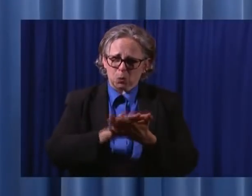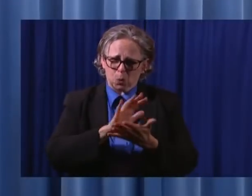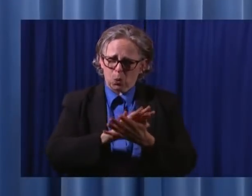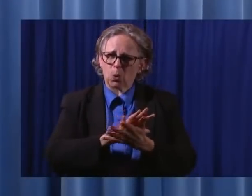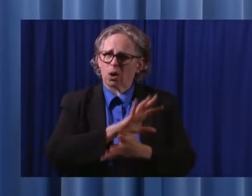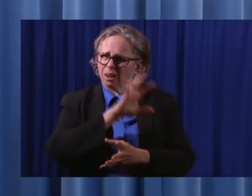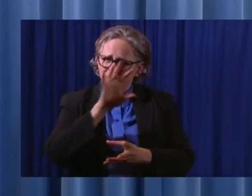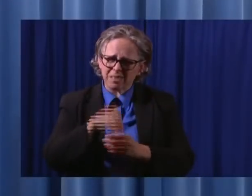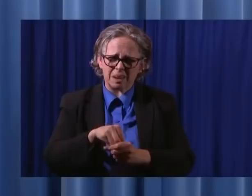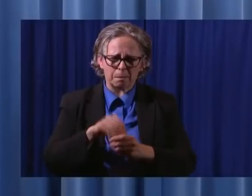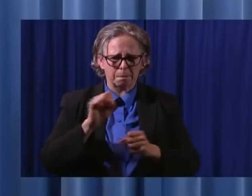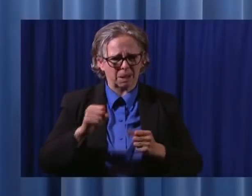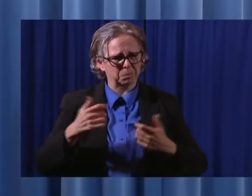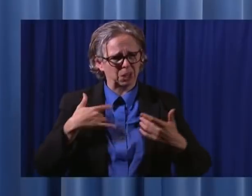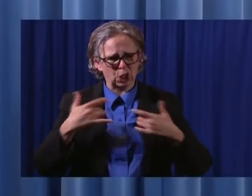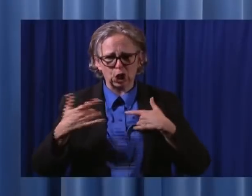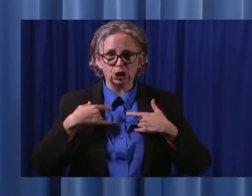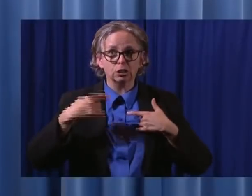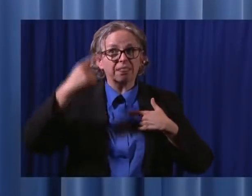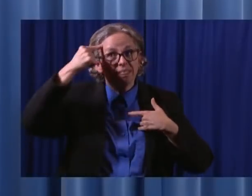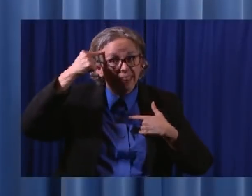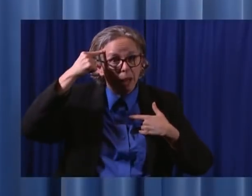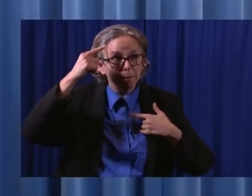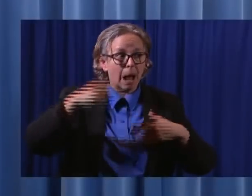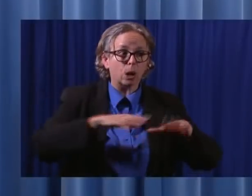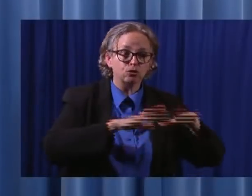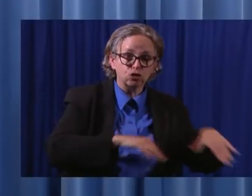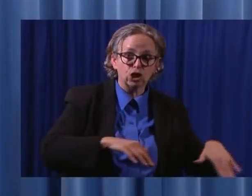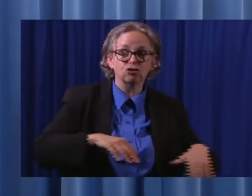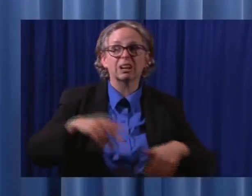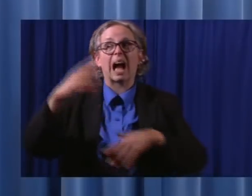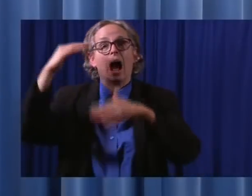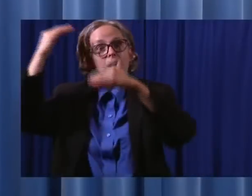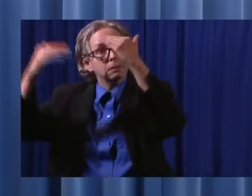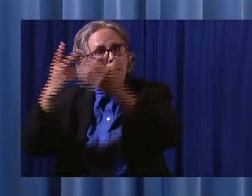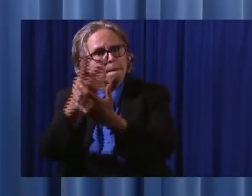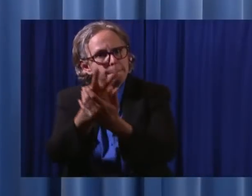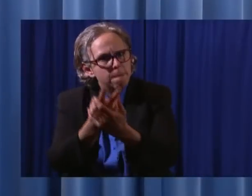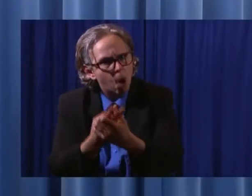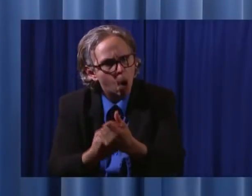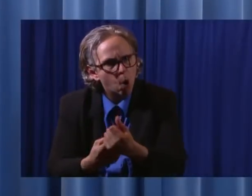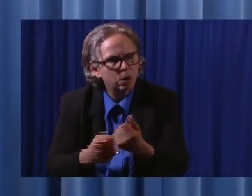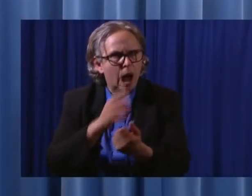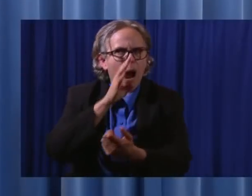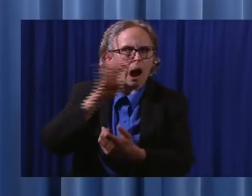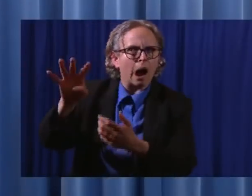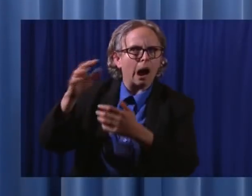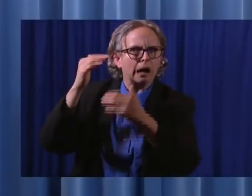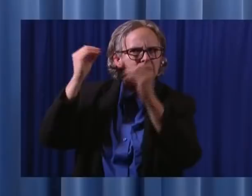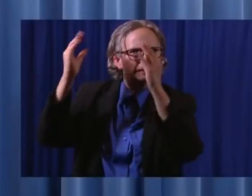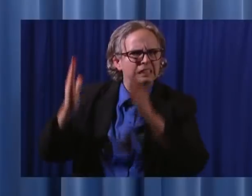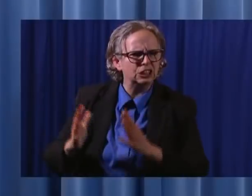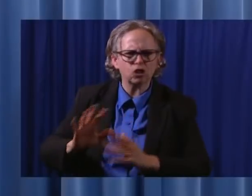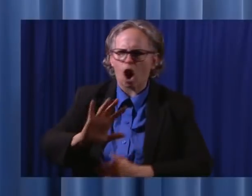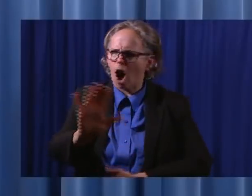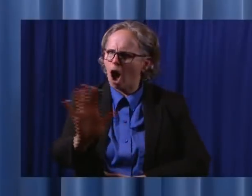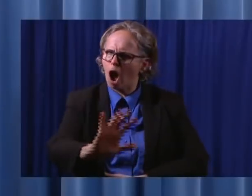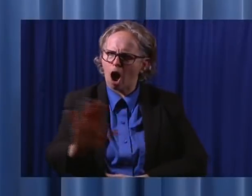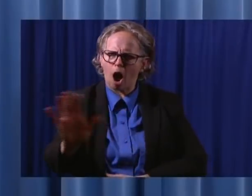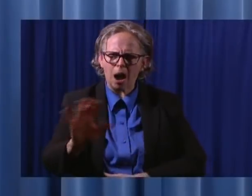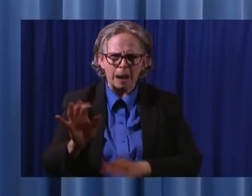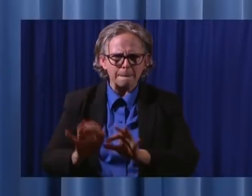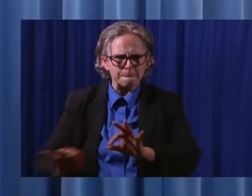kids. We're going to worry about everybody. But absolutely, no, this has been one of the major things that we've looked at. And I